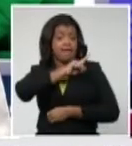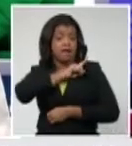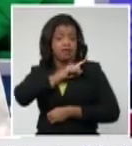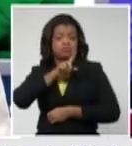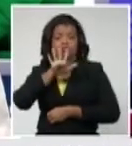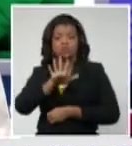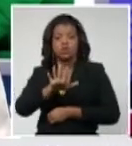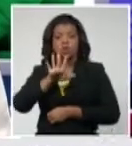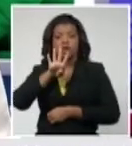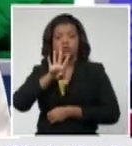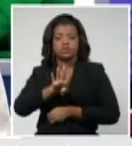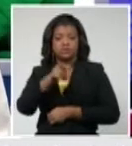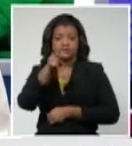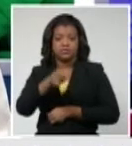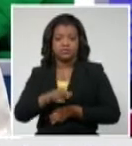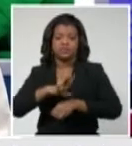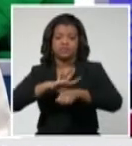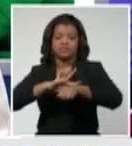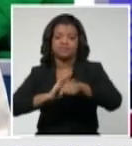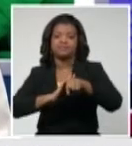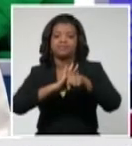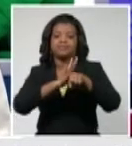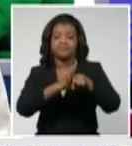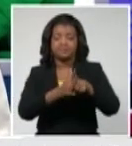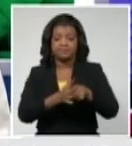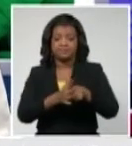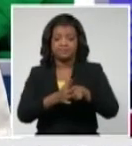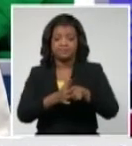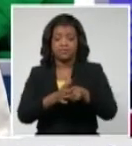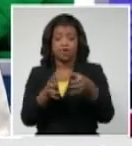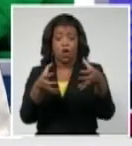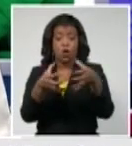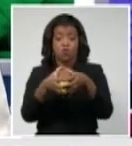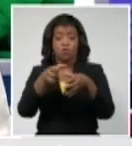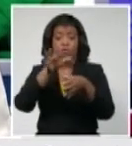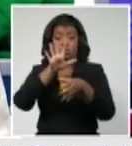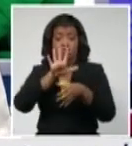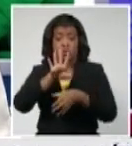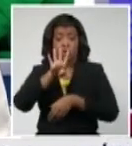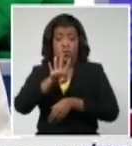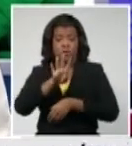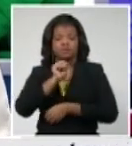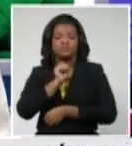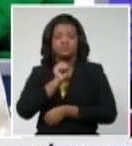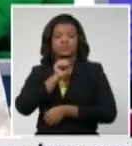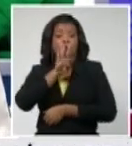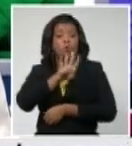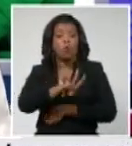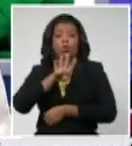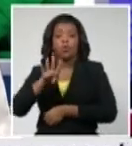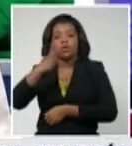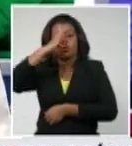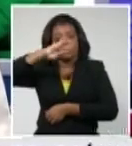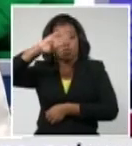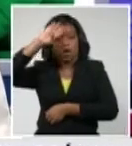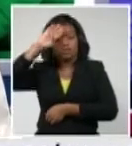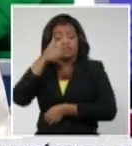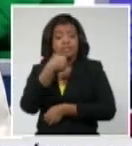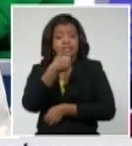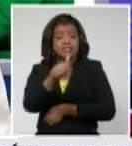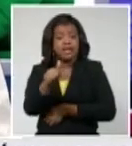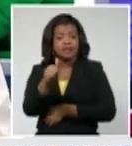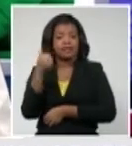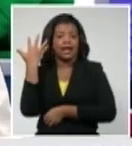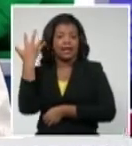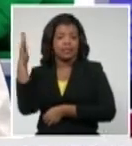are imported. Of the 16 imported cases, 8 belong to Ciego de Ávila, 2 to Matanzas, 3